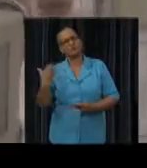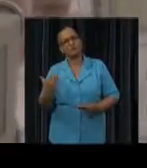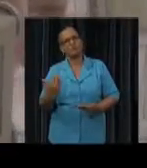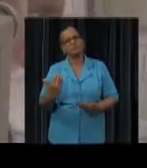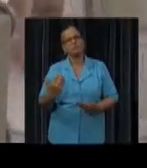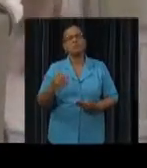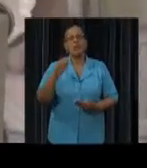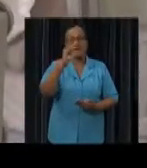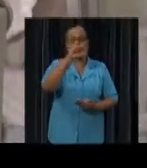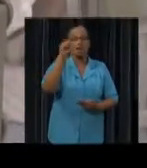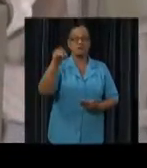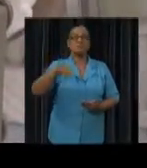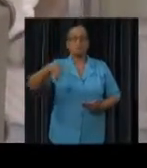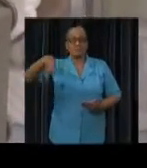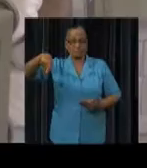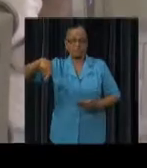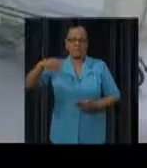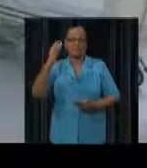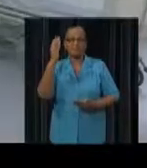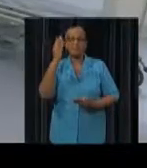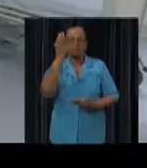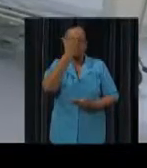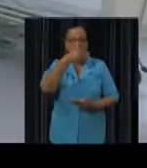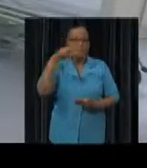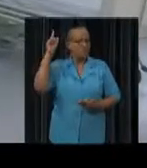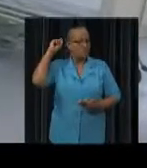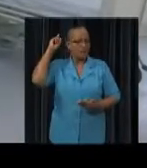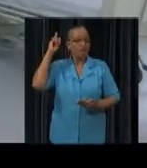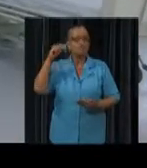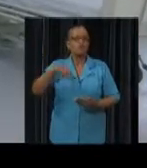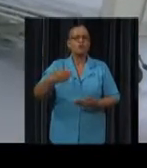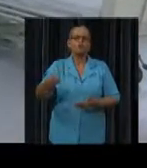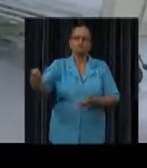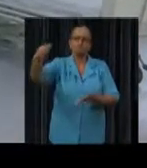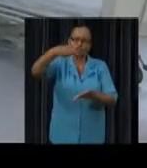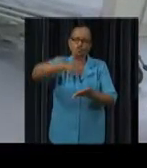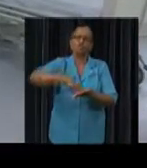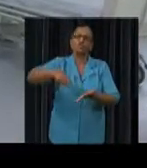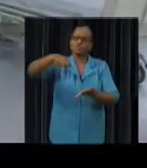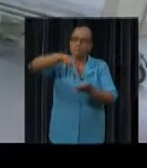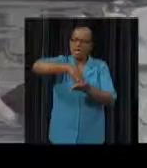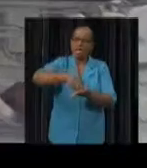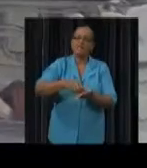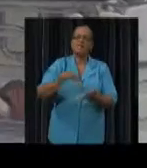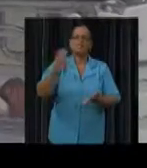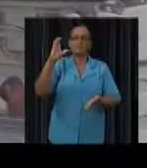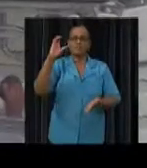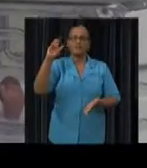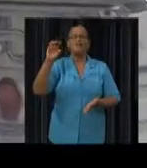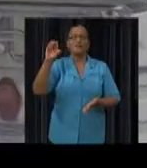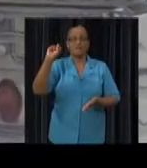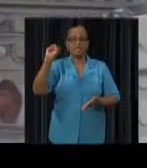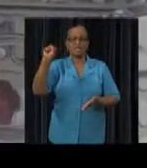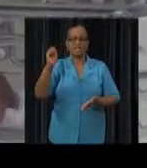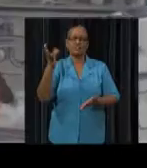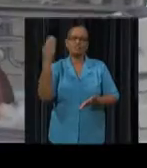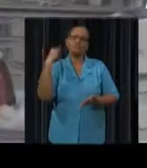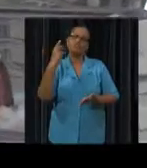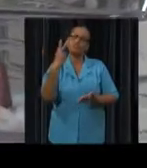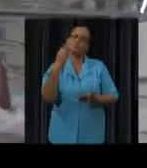Academic Hospital Suriname has purchased a mini neonatal intensive care unit